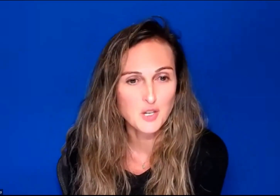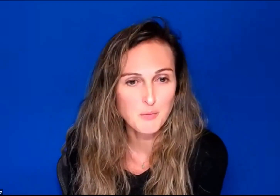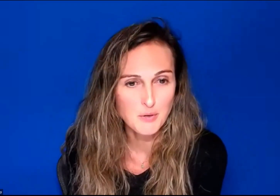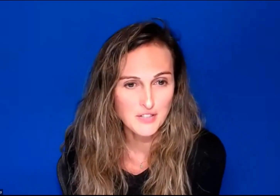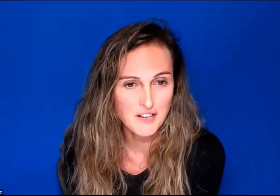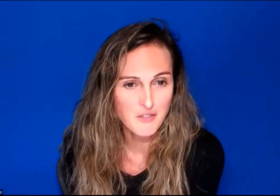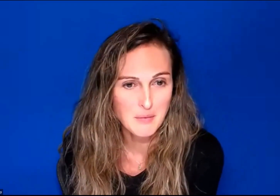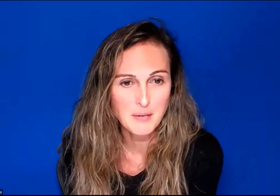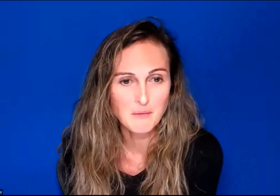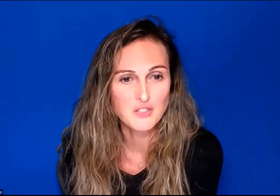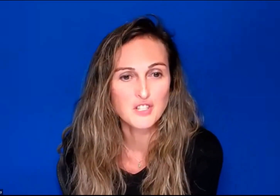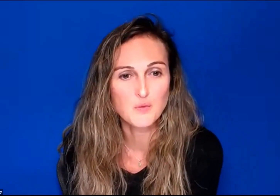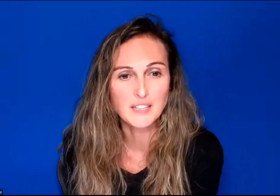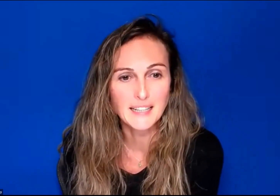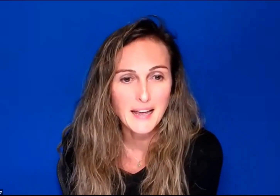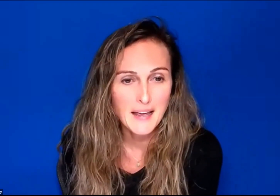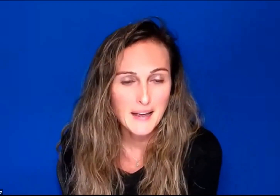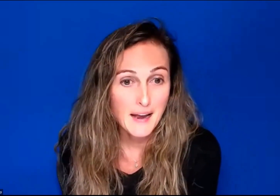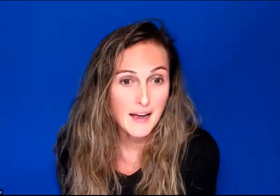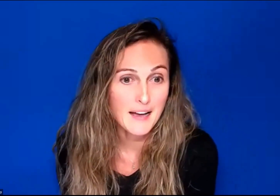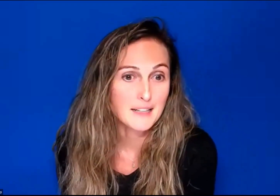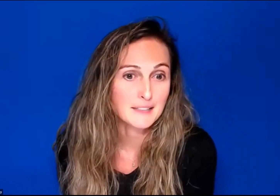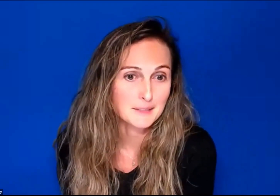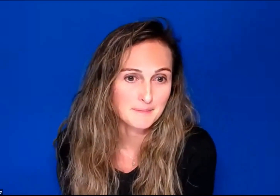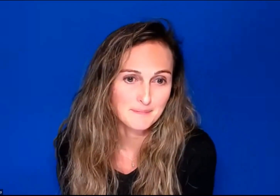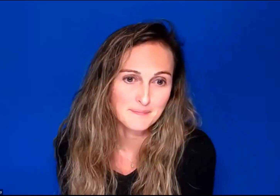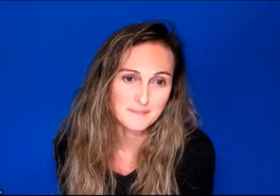those interpreters there for me, but it was just really